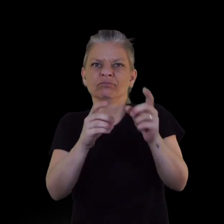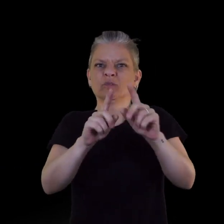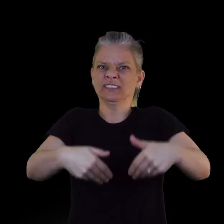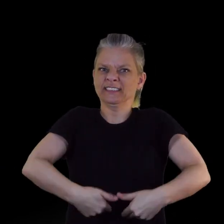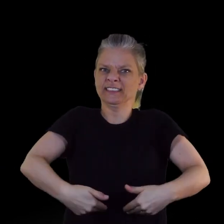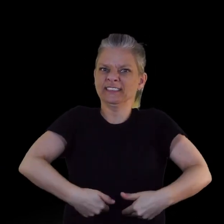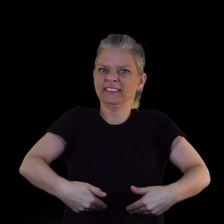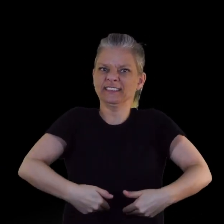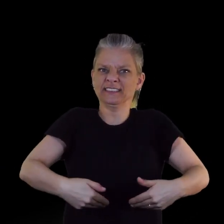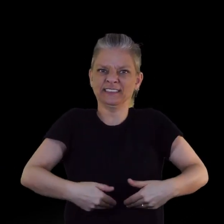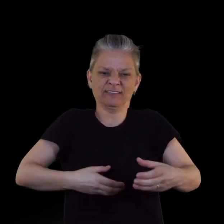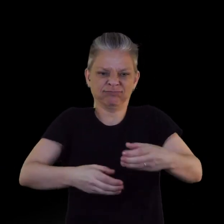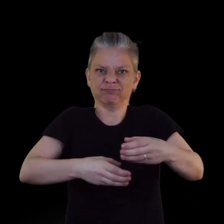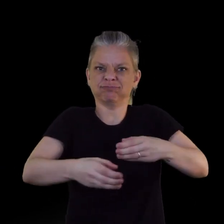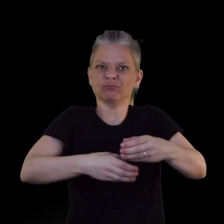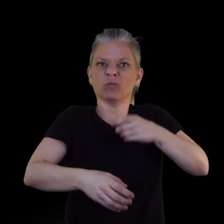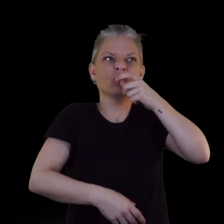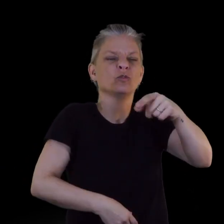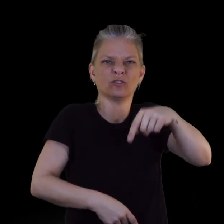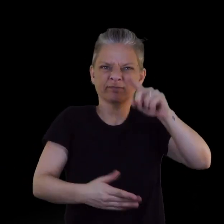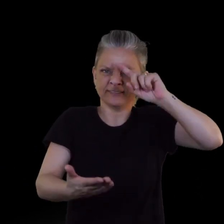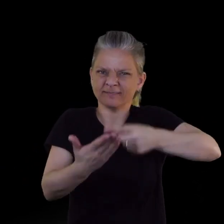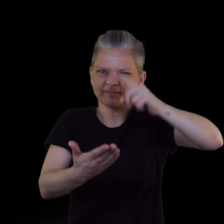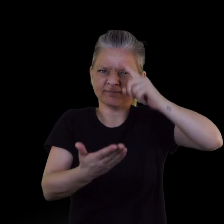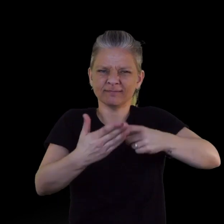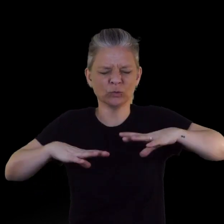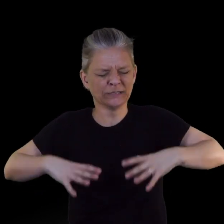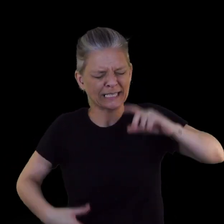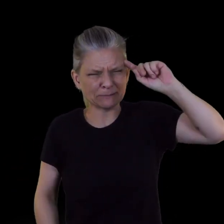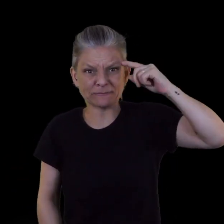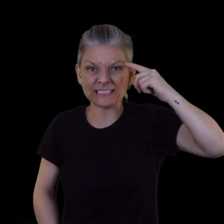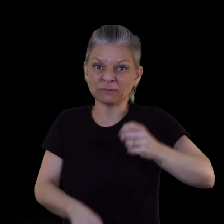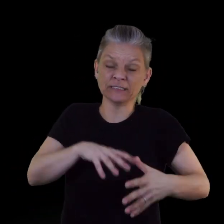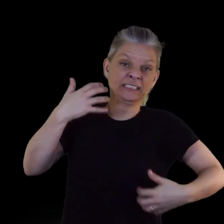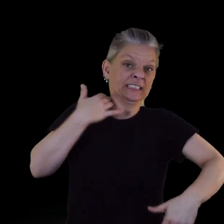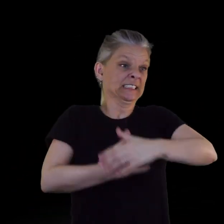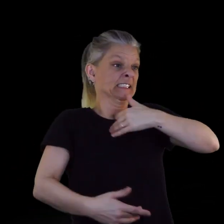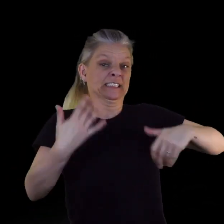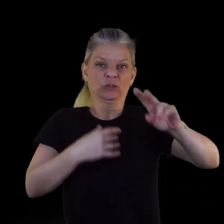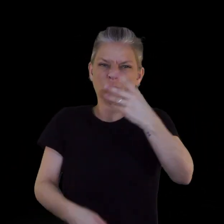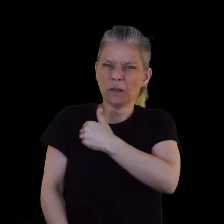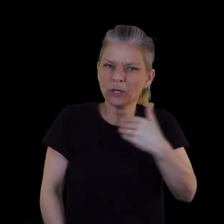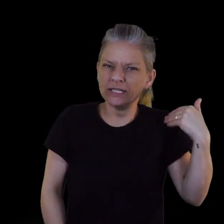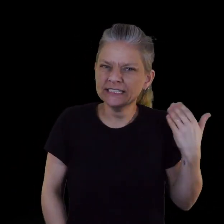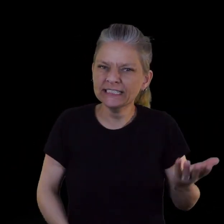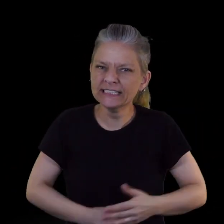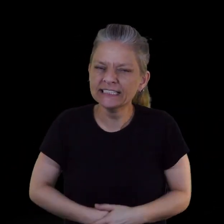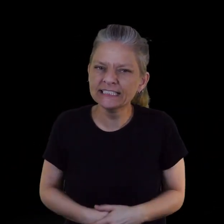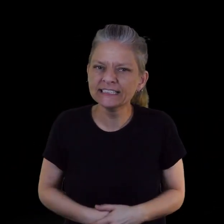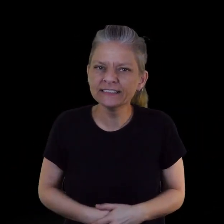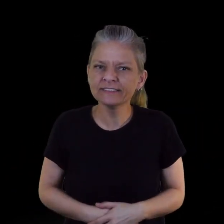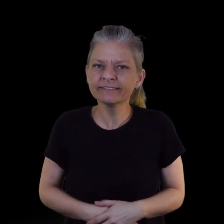Decisive, tired, mad blood spills at 2 a.m. And now that weary tap is